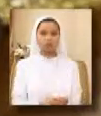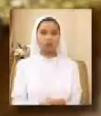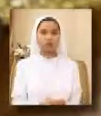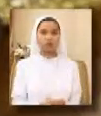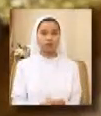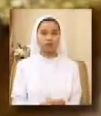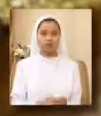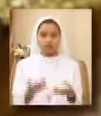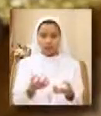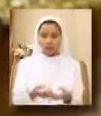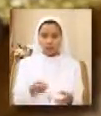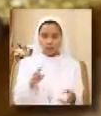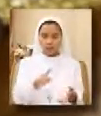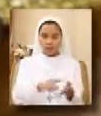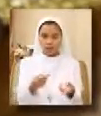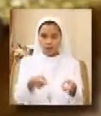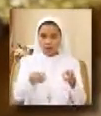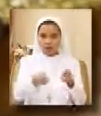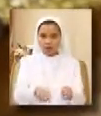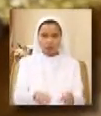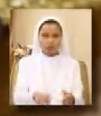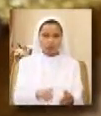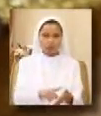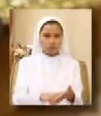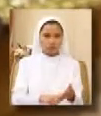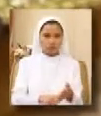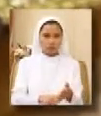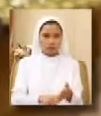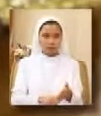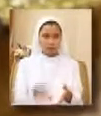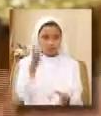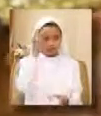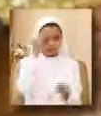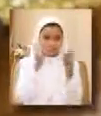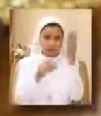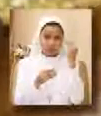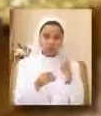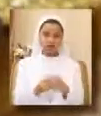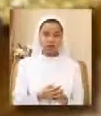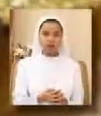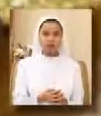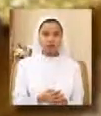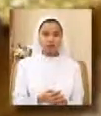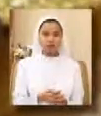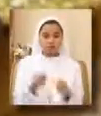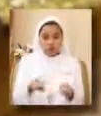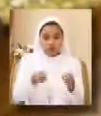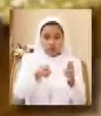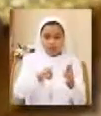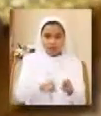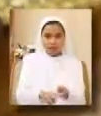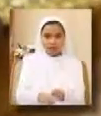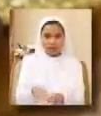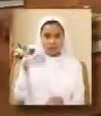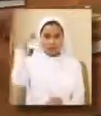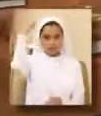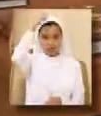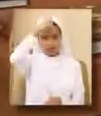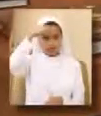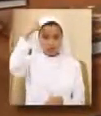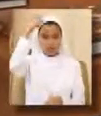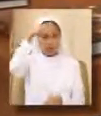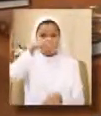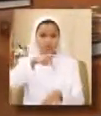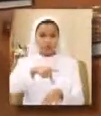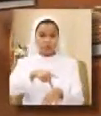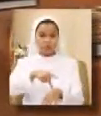ito yung gagawin sa St. Peter's, no, sa Basilica, sa Basilica. Yeah, not inside the church, outside, you